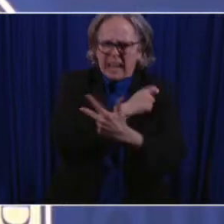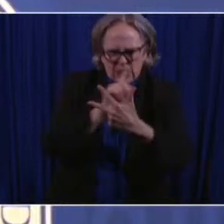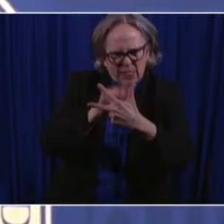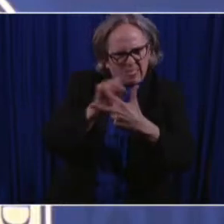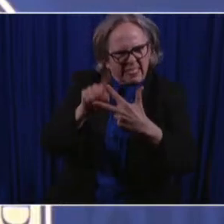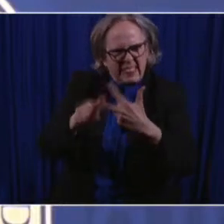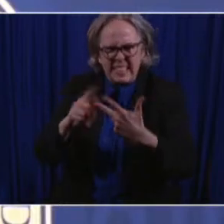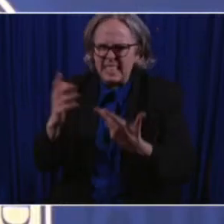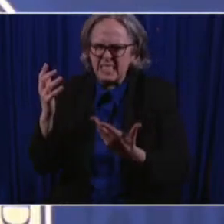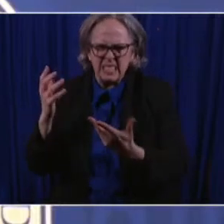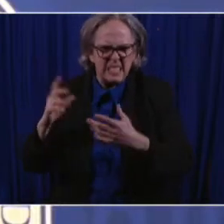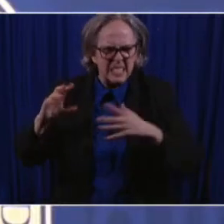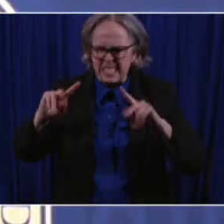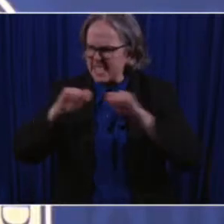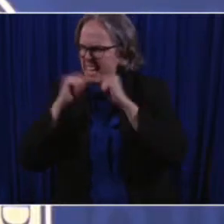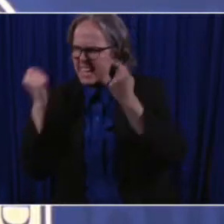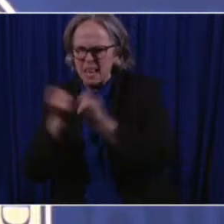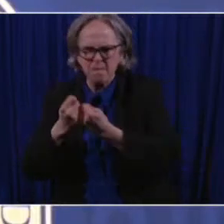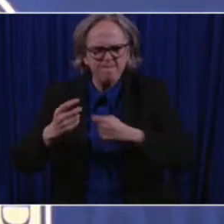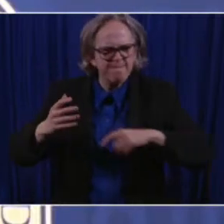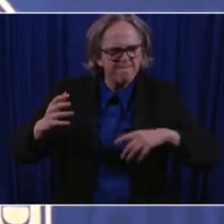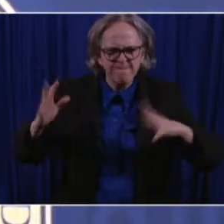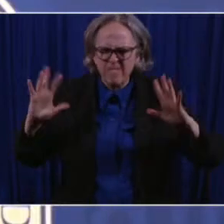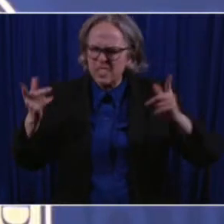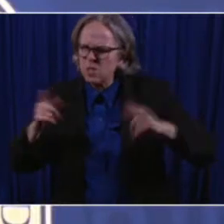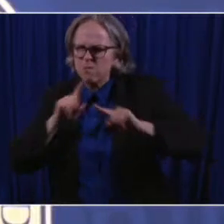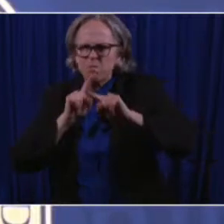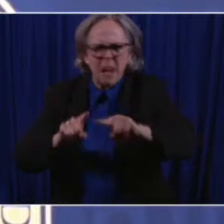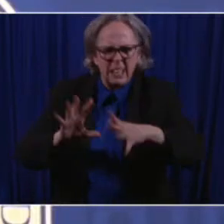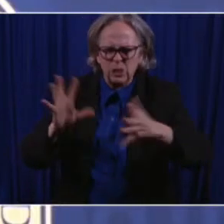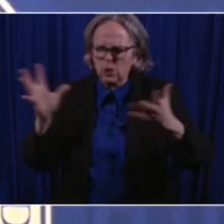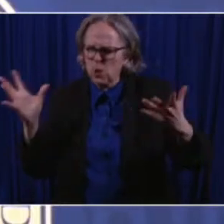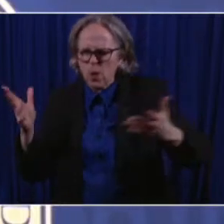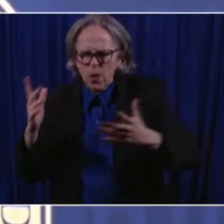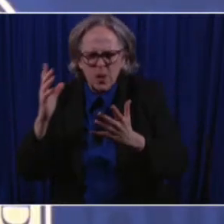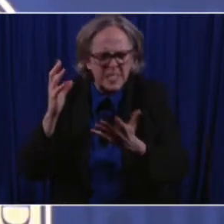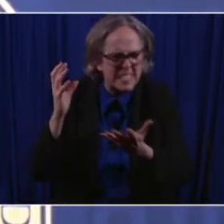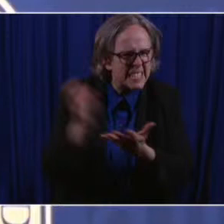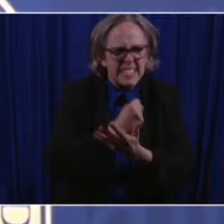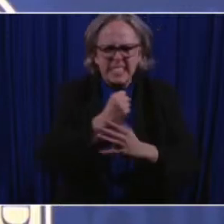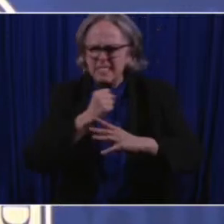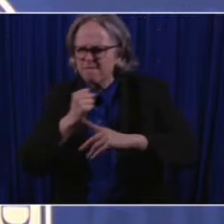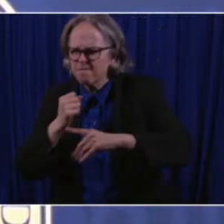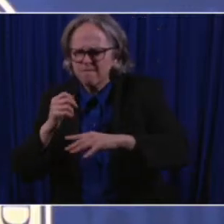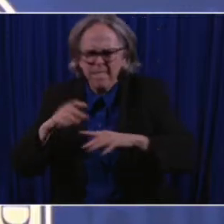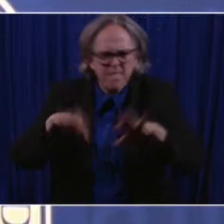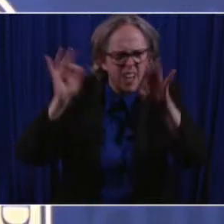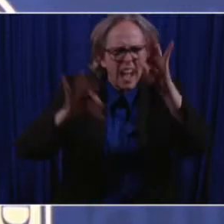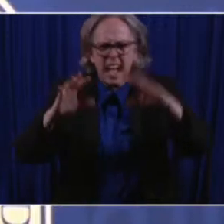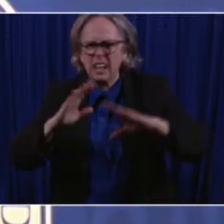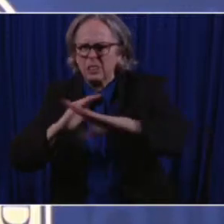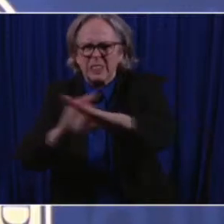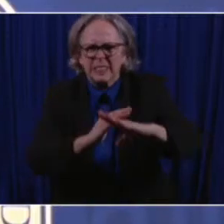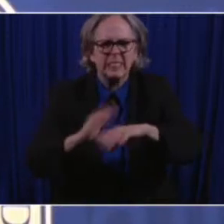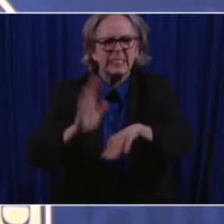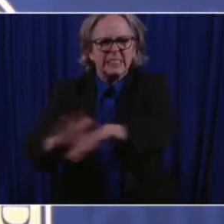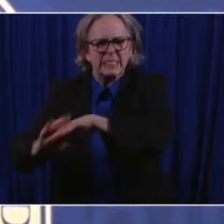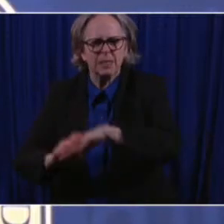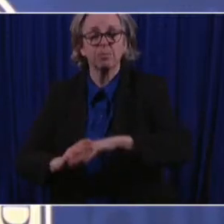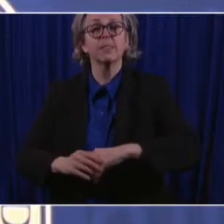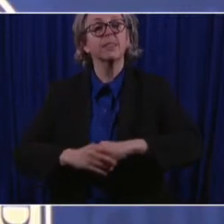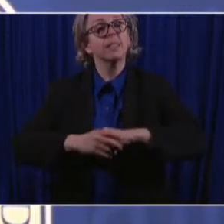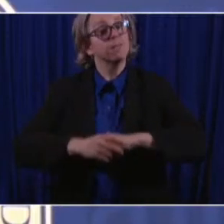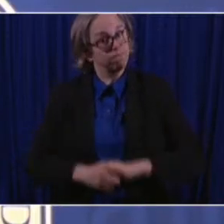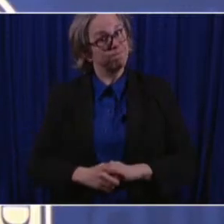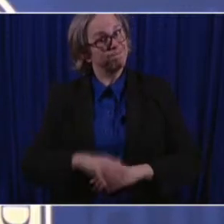resilient, and we respond when needed, and we have been doing that. Responding wise, Governor, I'm very happy with the